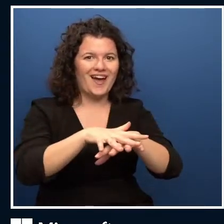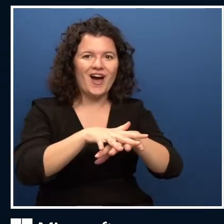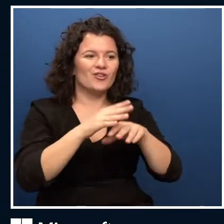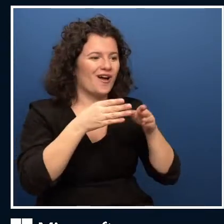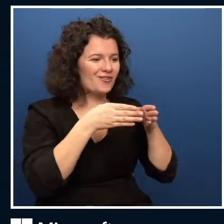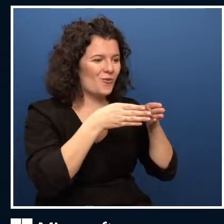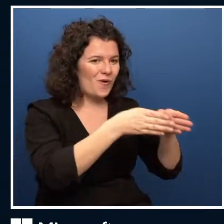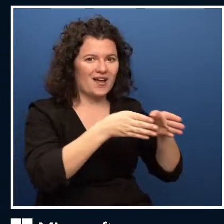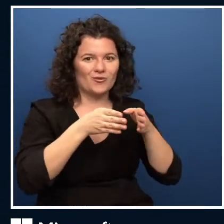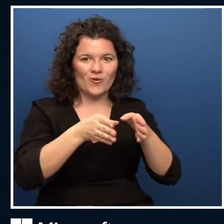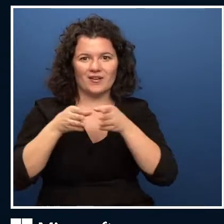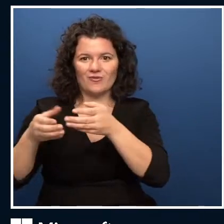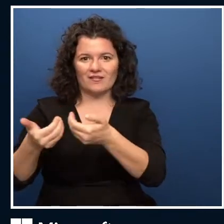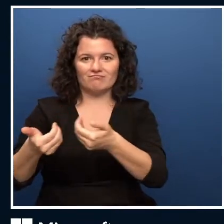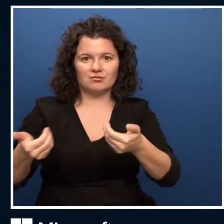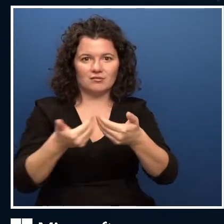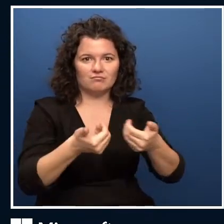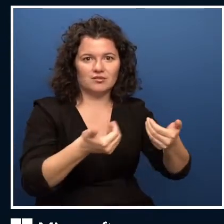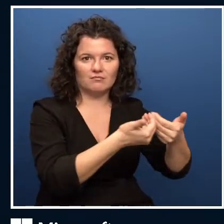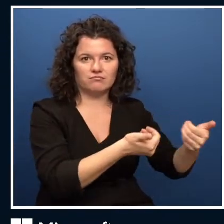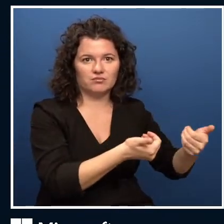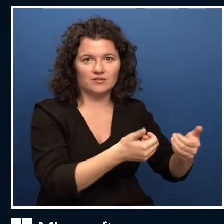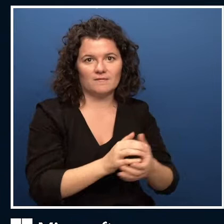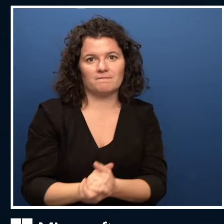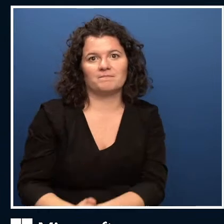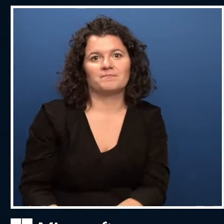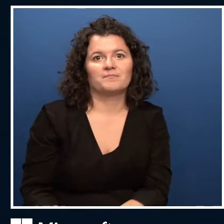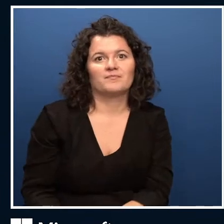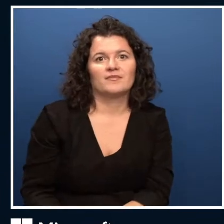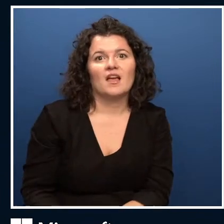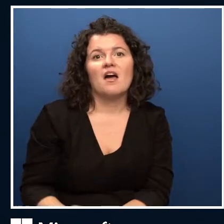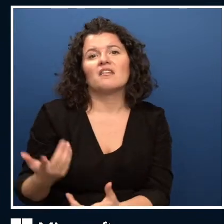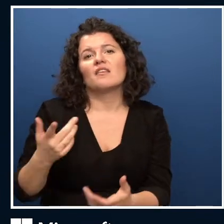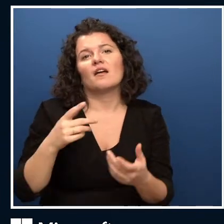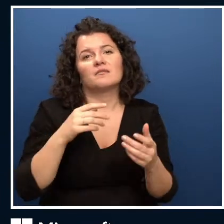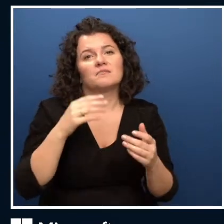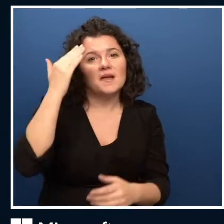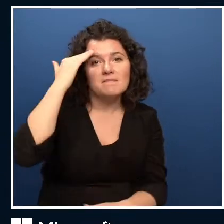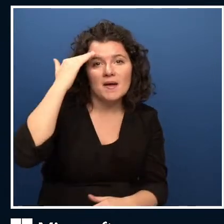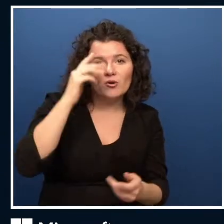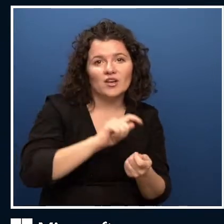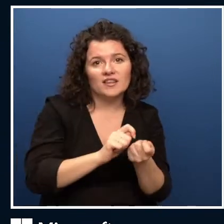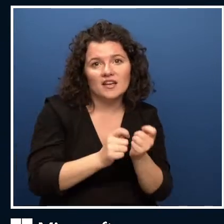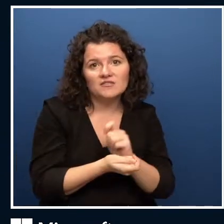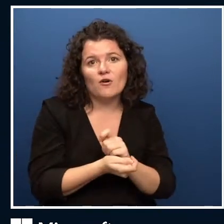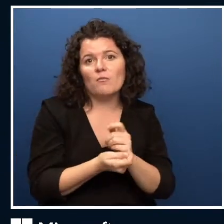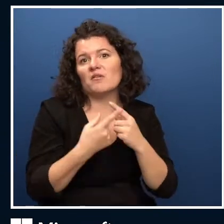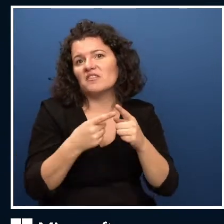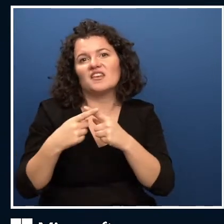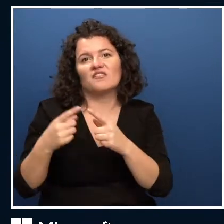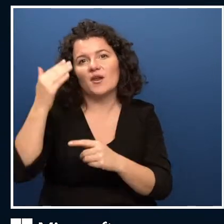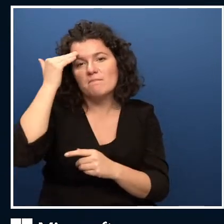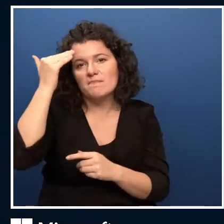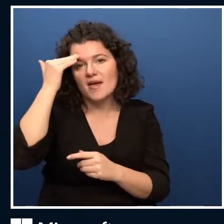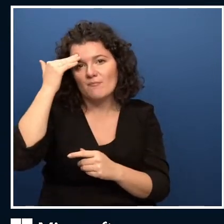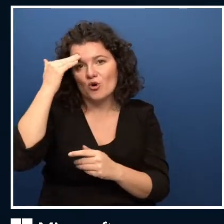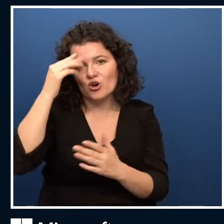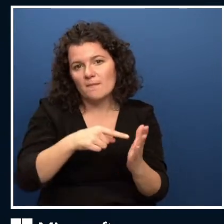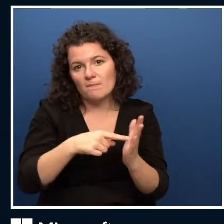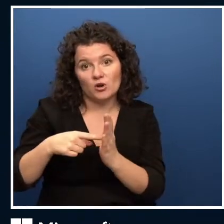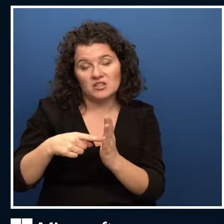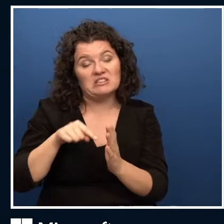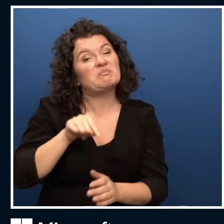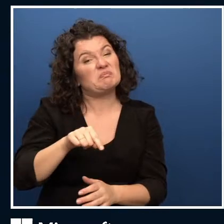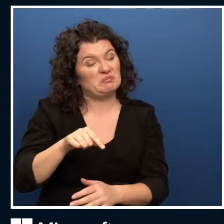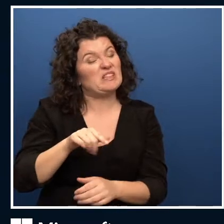memory transformers and other explicit memory models, probably it's a really interesting area to explore.